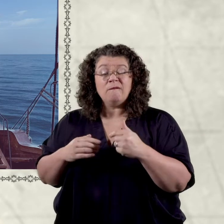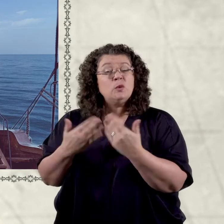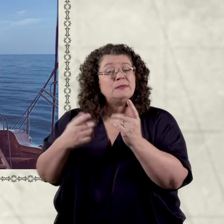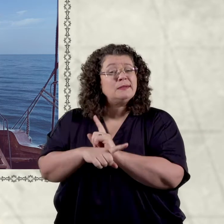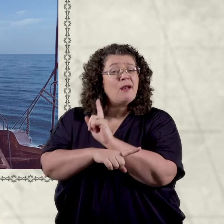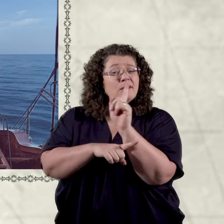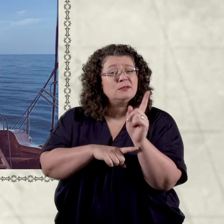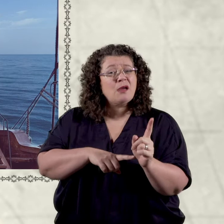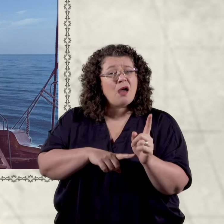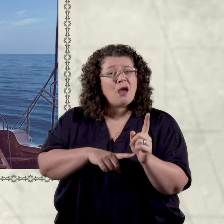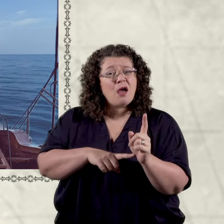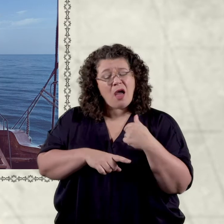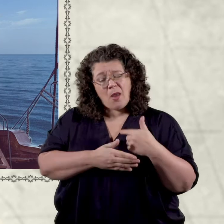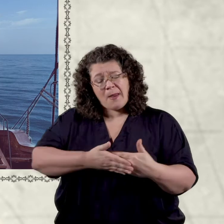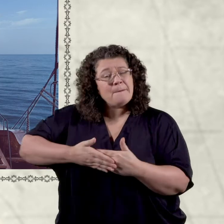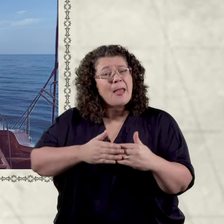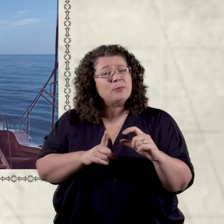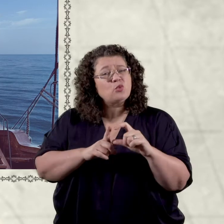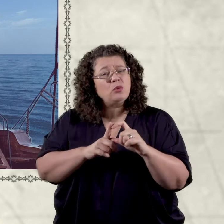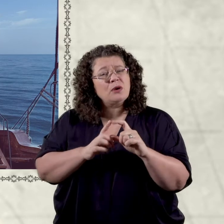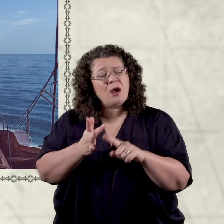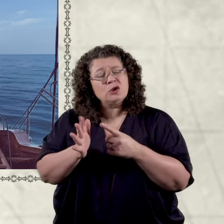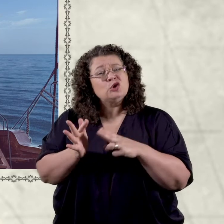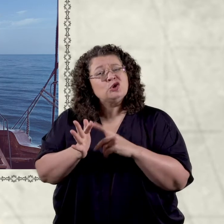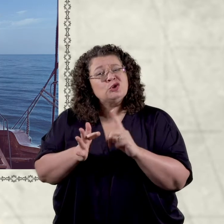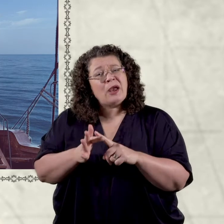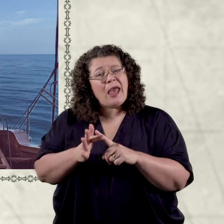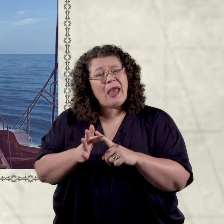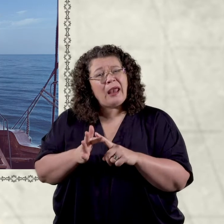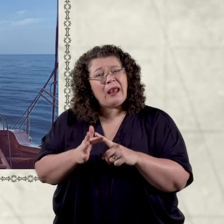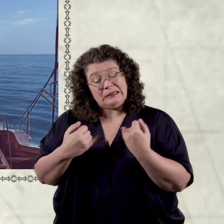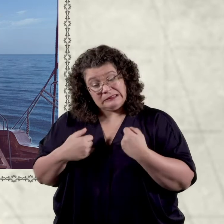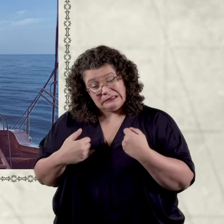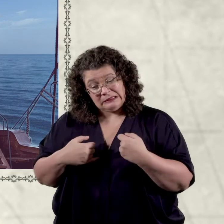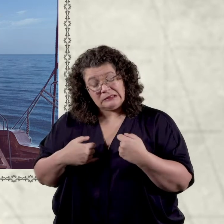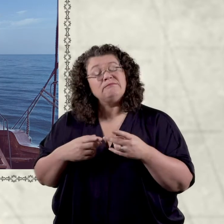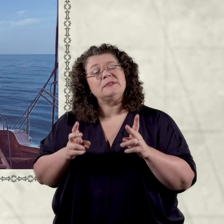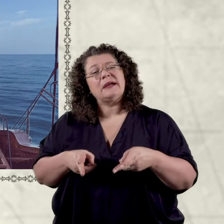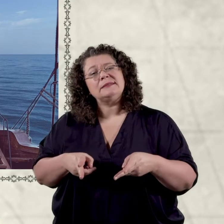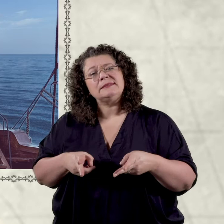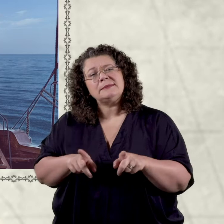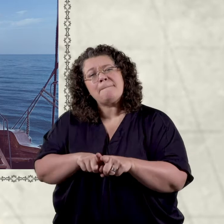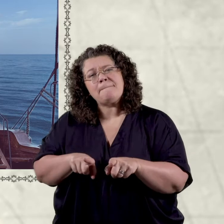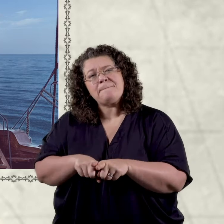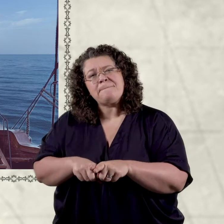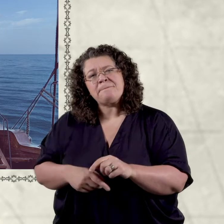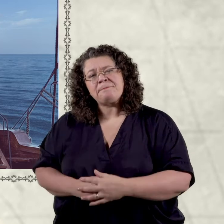Jane, our baby daughter, also died from